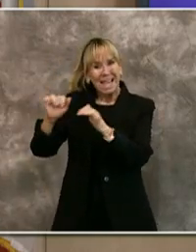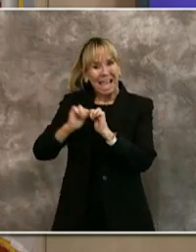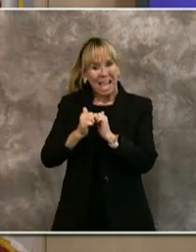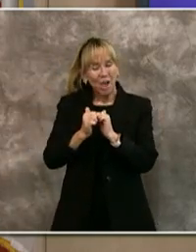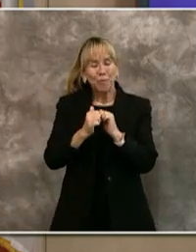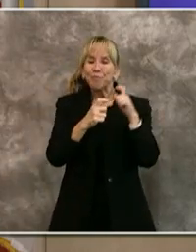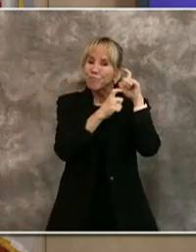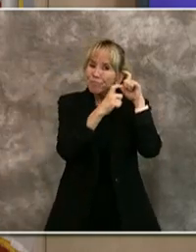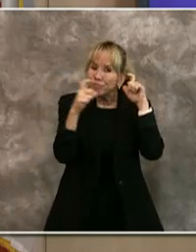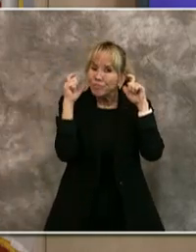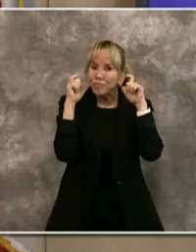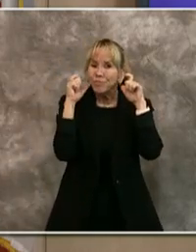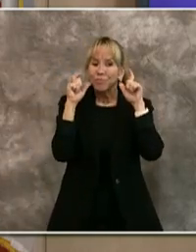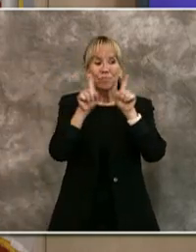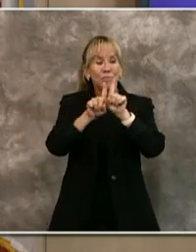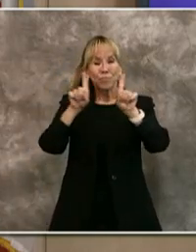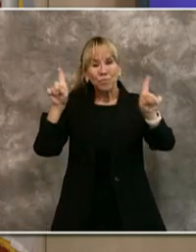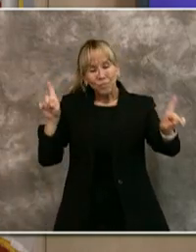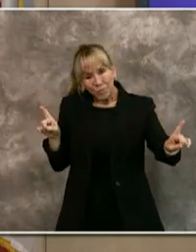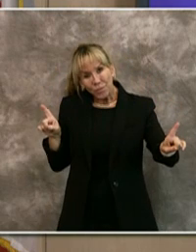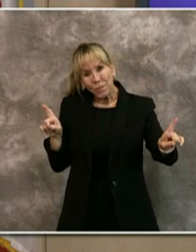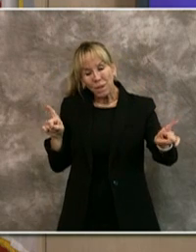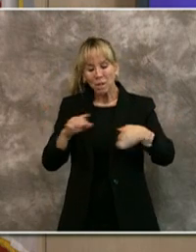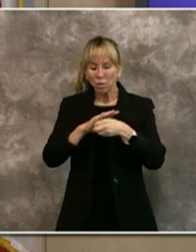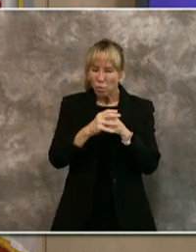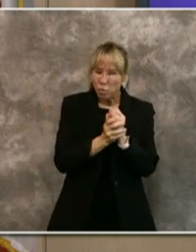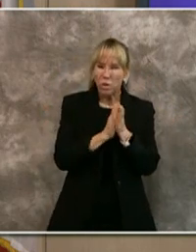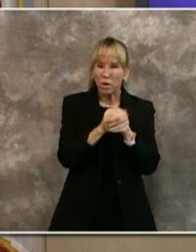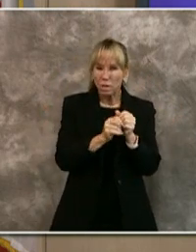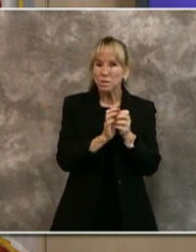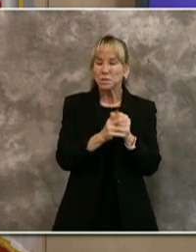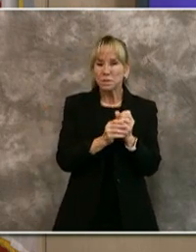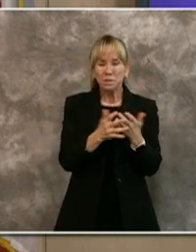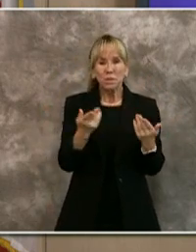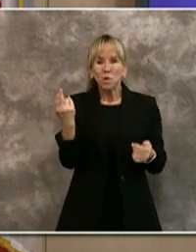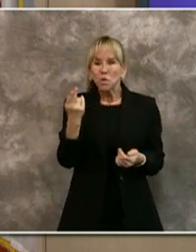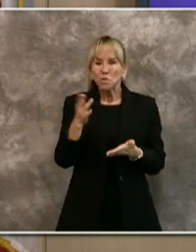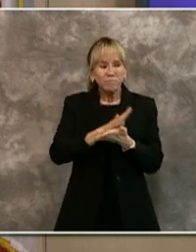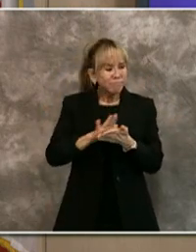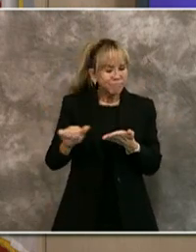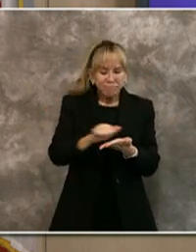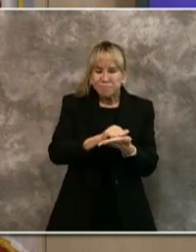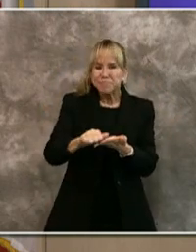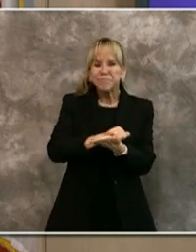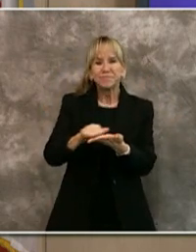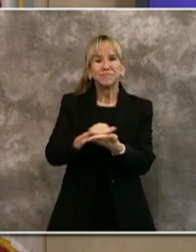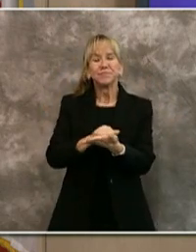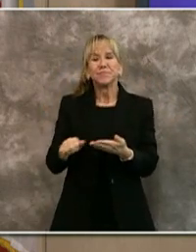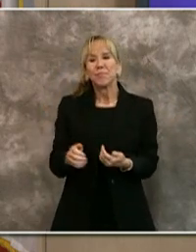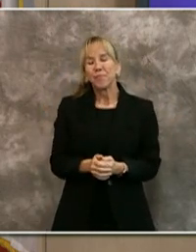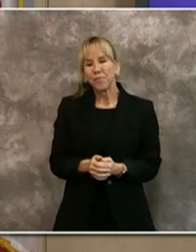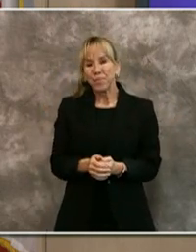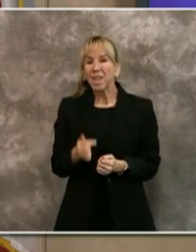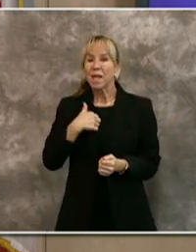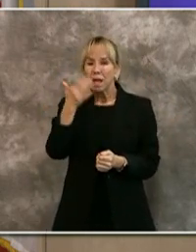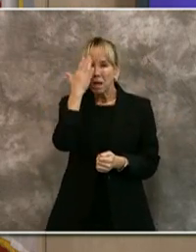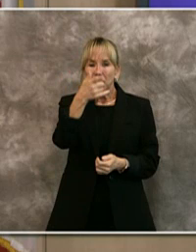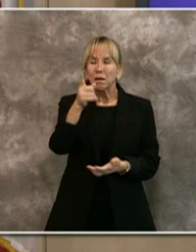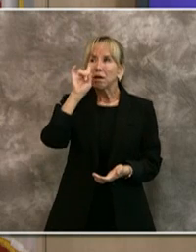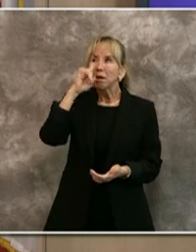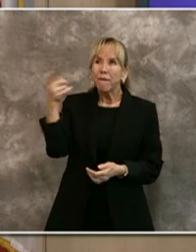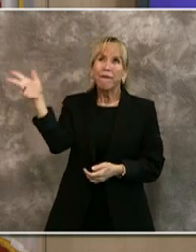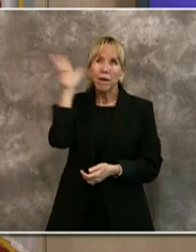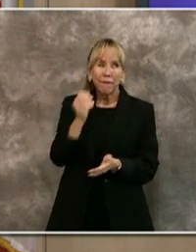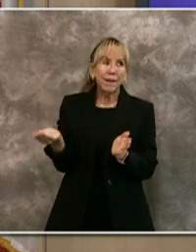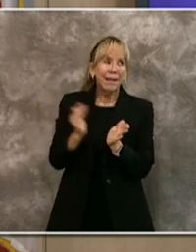coverings, maintaining social distancing, washing your hands, using sanitizer. I know you're all tired of hearing